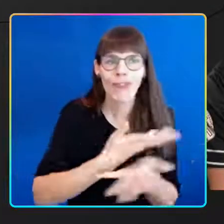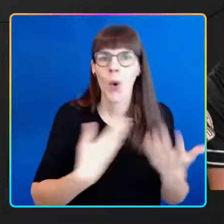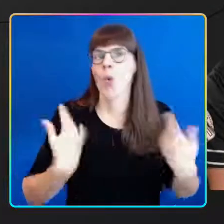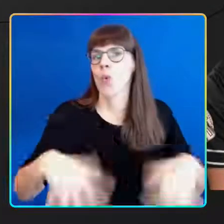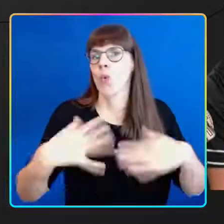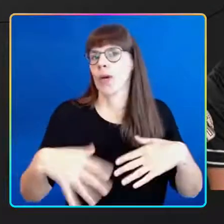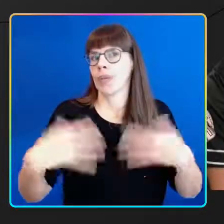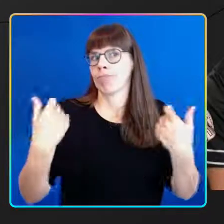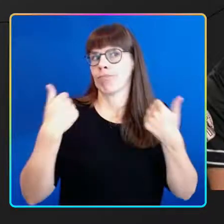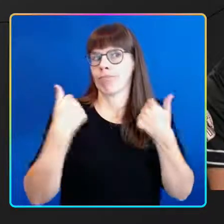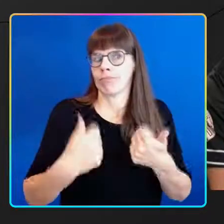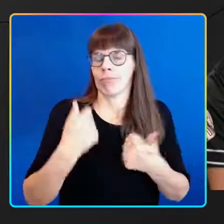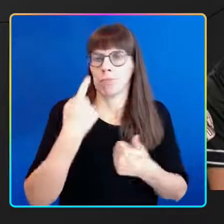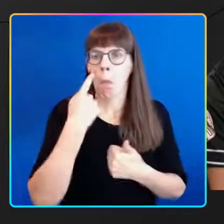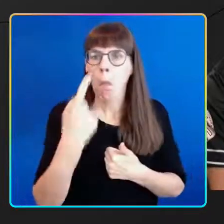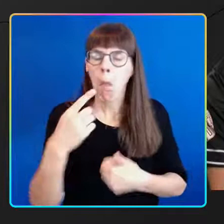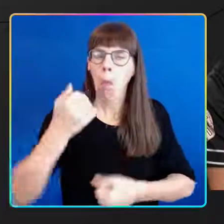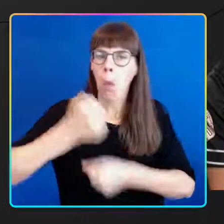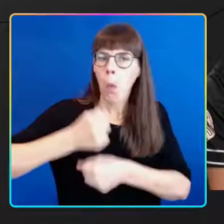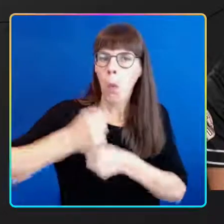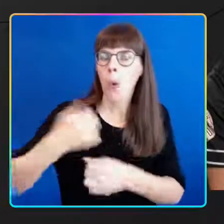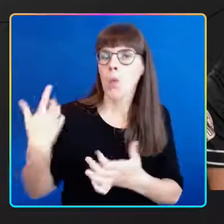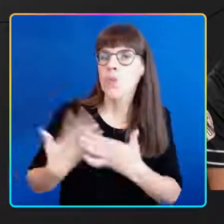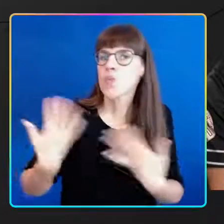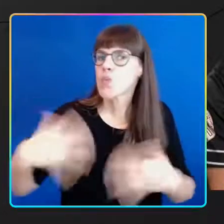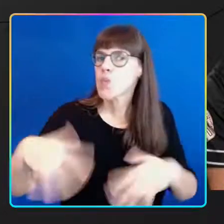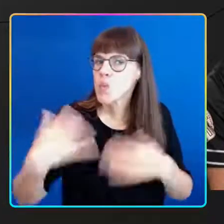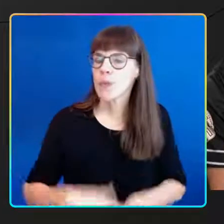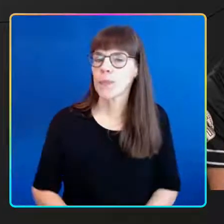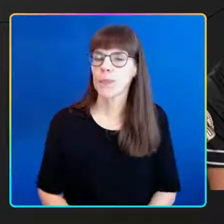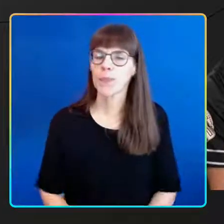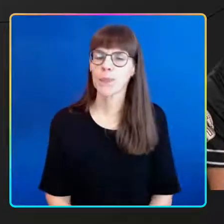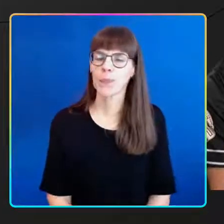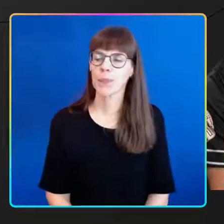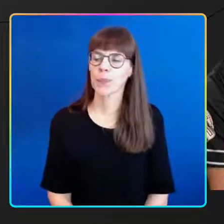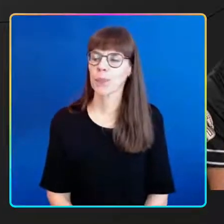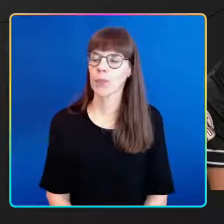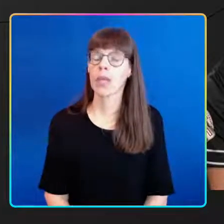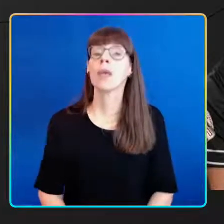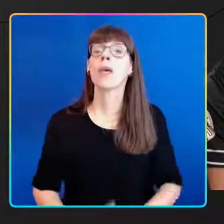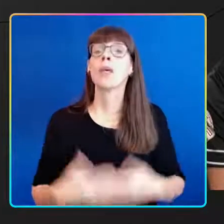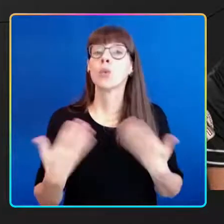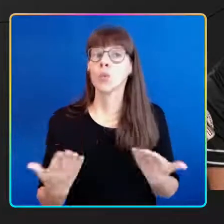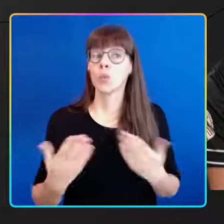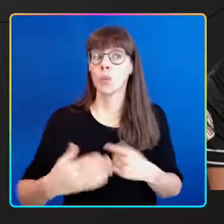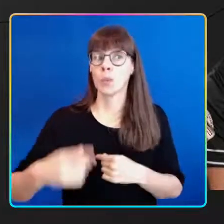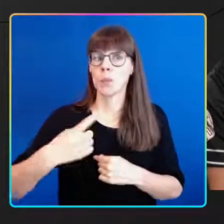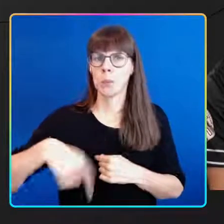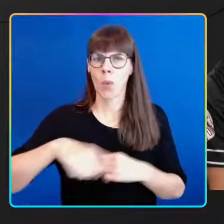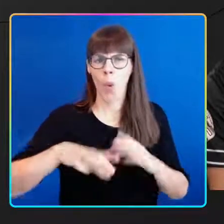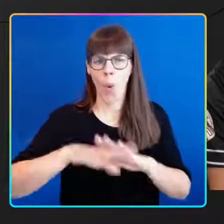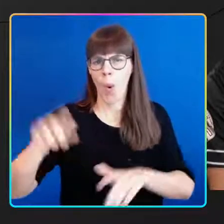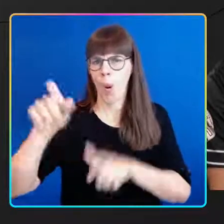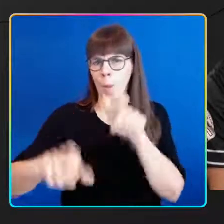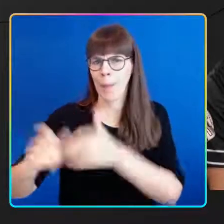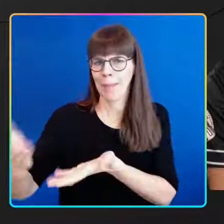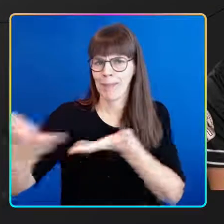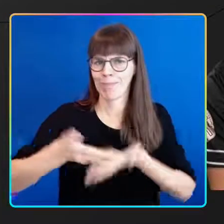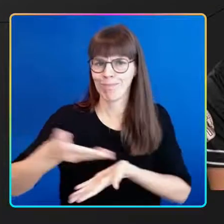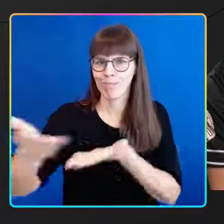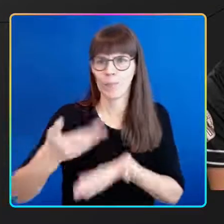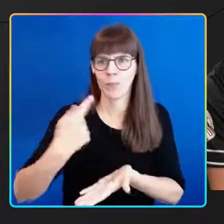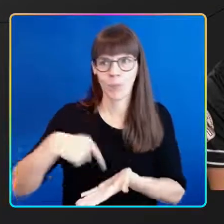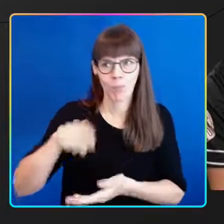amazing role that you're sitting in. Now, we always ask all of our guests, all of our jobs vary